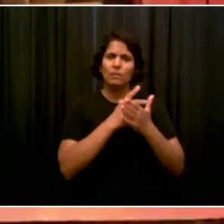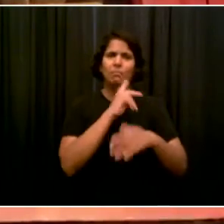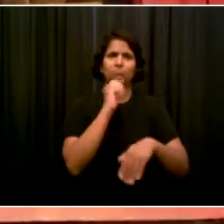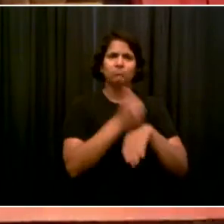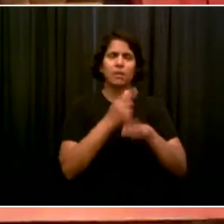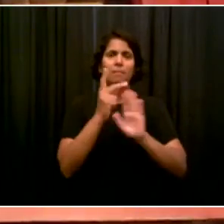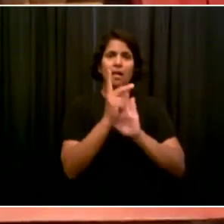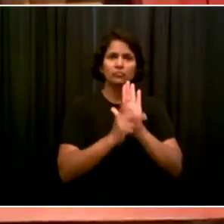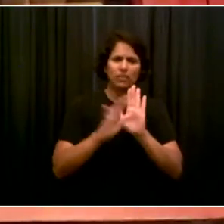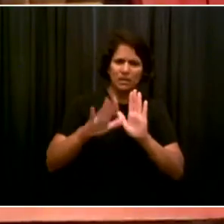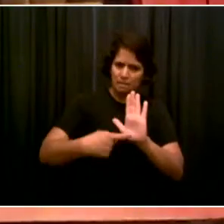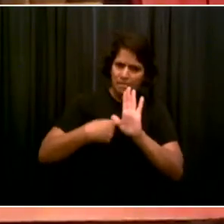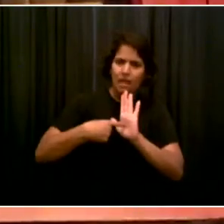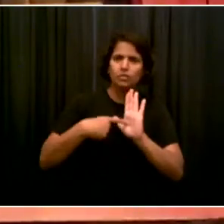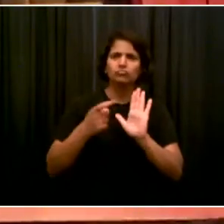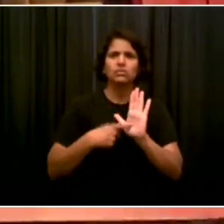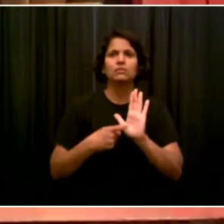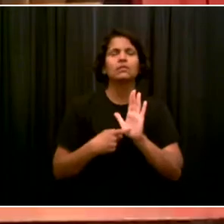weeks, and